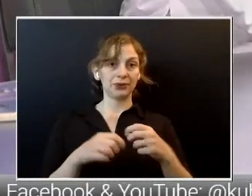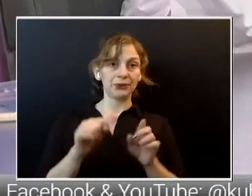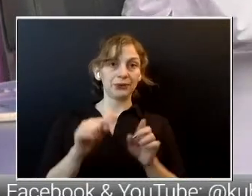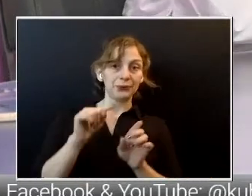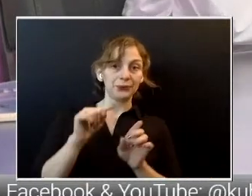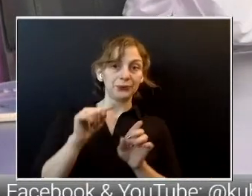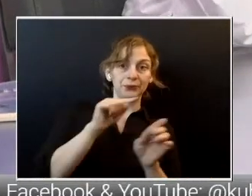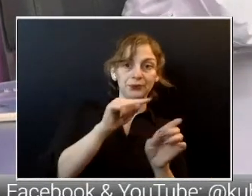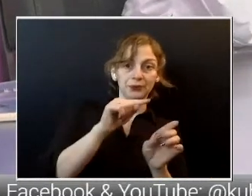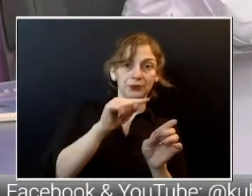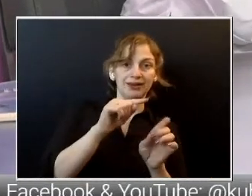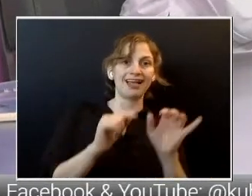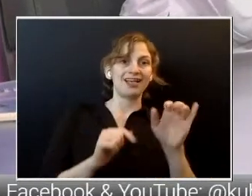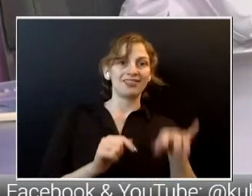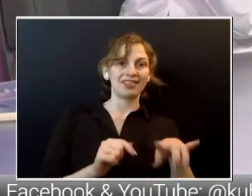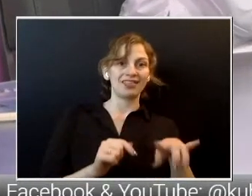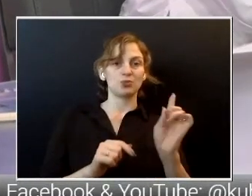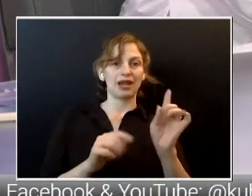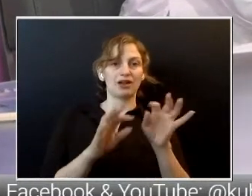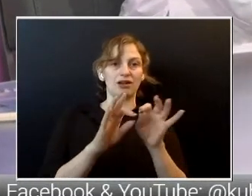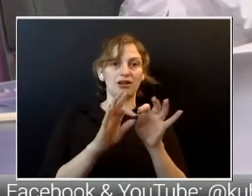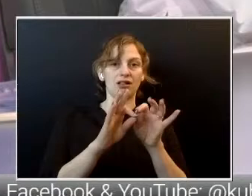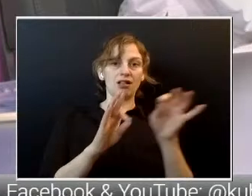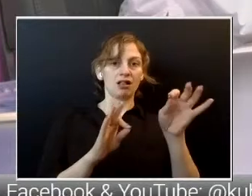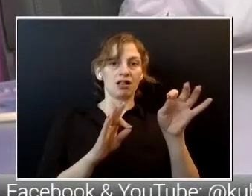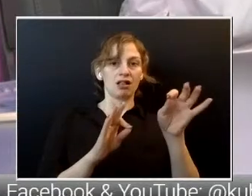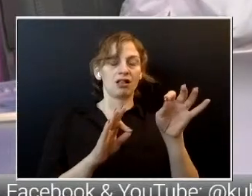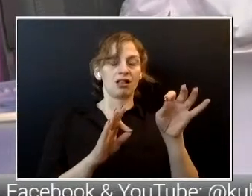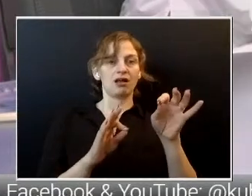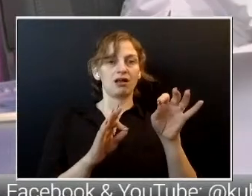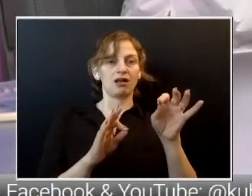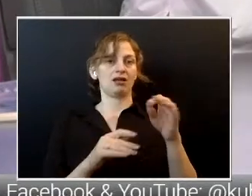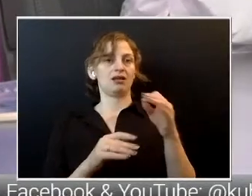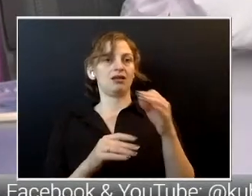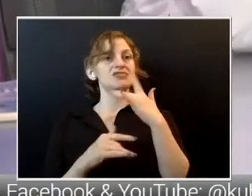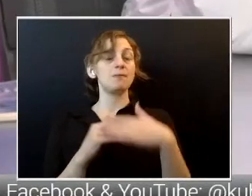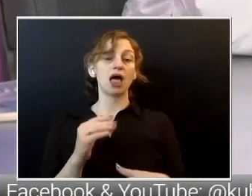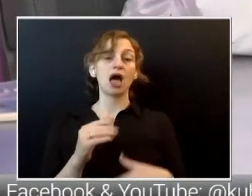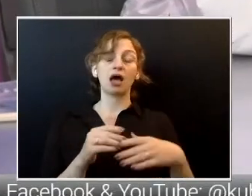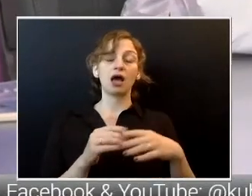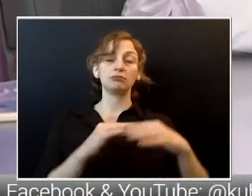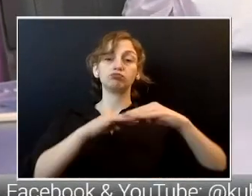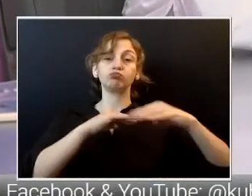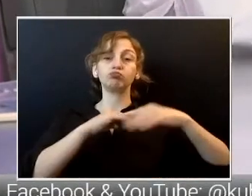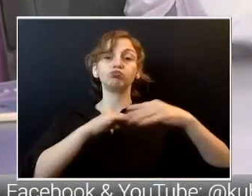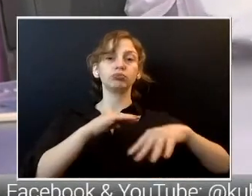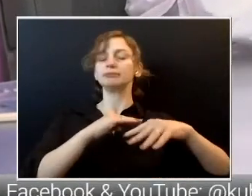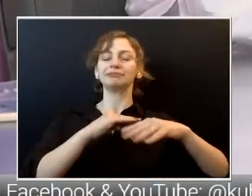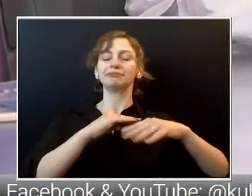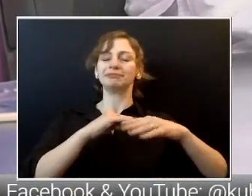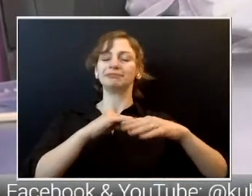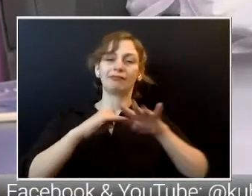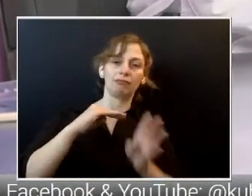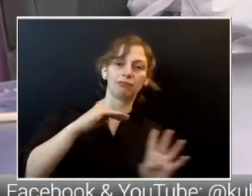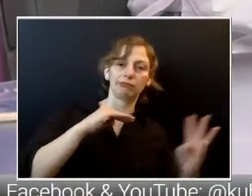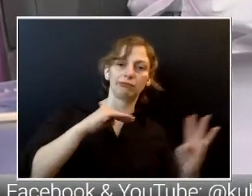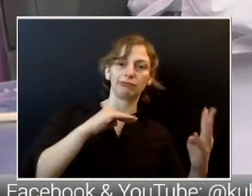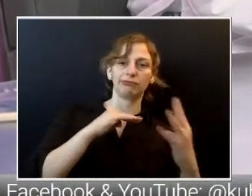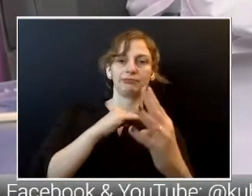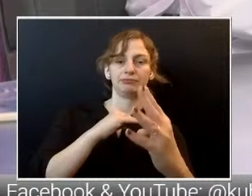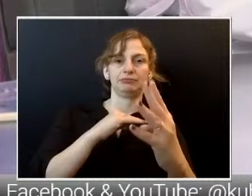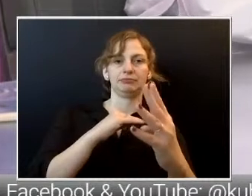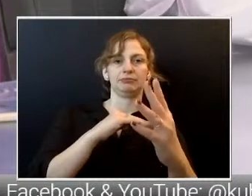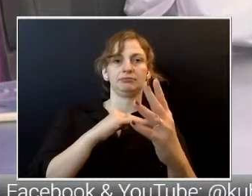has occurred, where the blood is dissected in the middle of the aorta. And so this flap